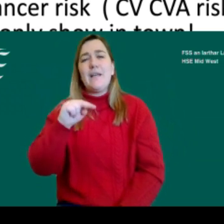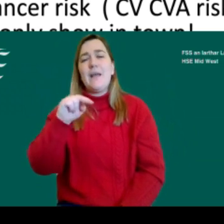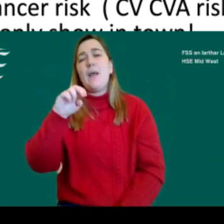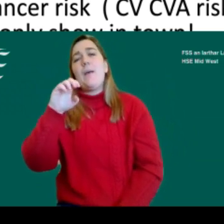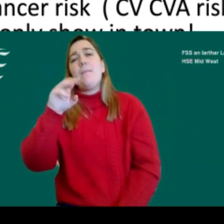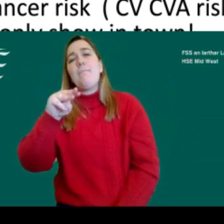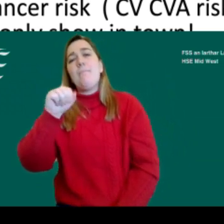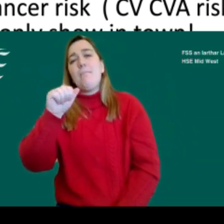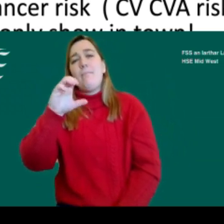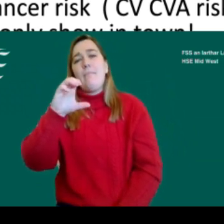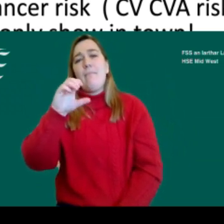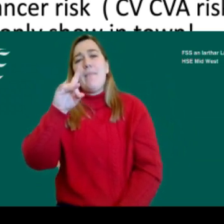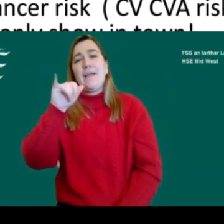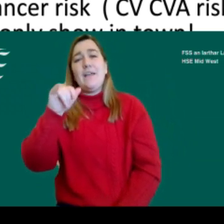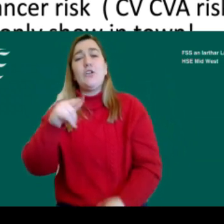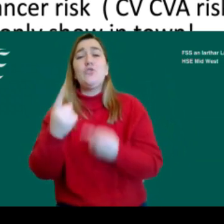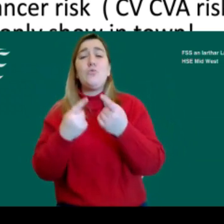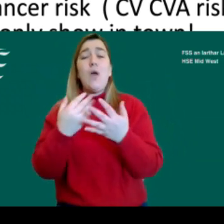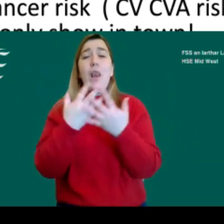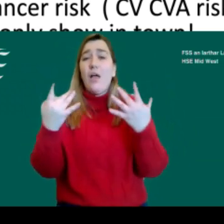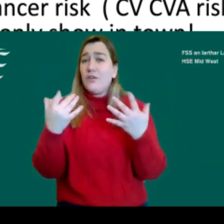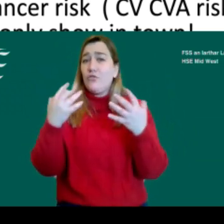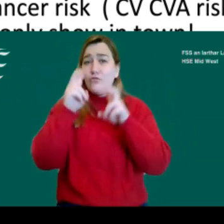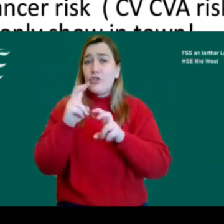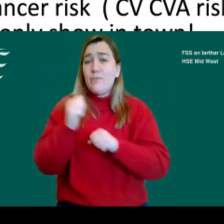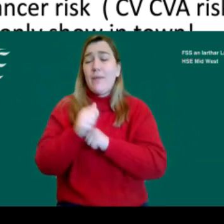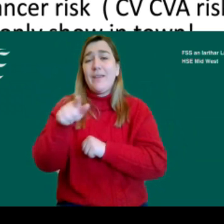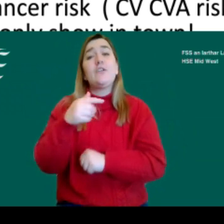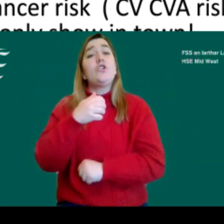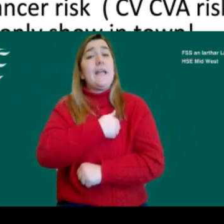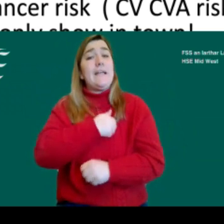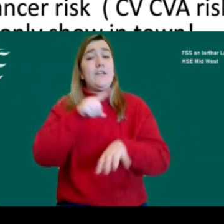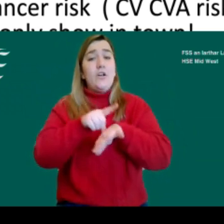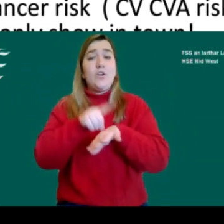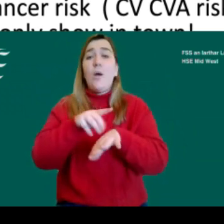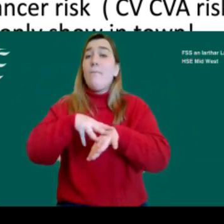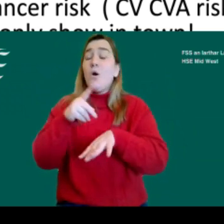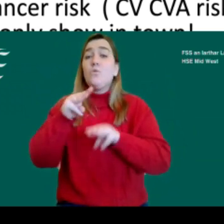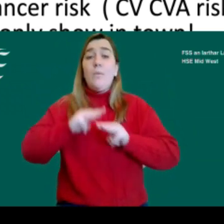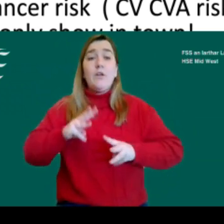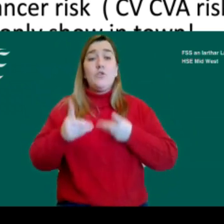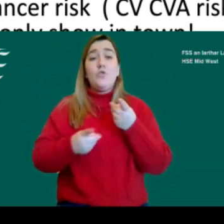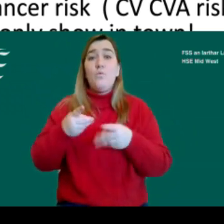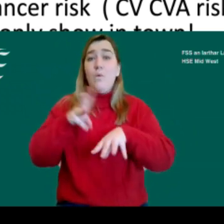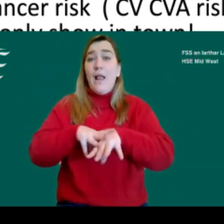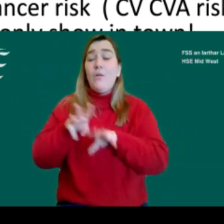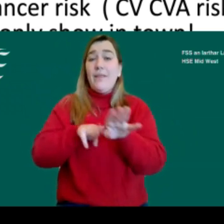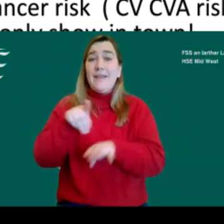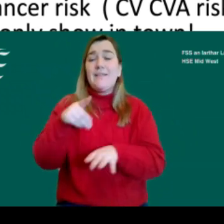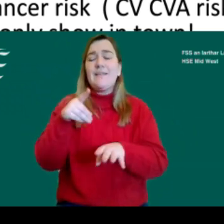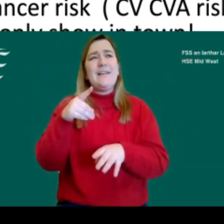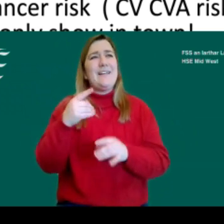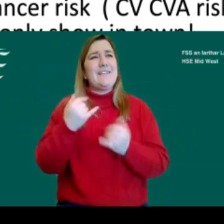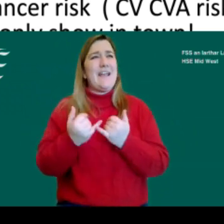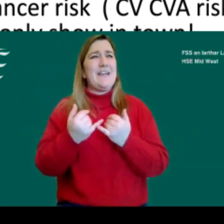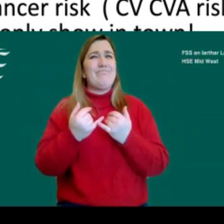reassuring that most women actually do very well with that. And I often think it's nature's way of kind of switching off your brain so you forget how bad the menopause is. And you often